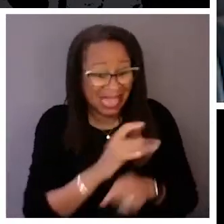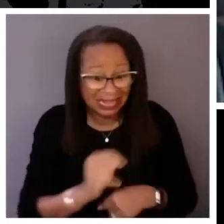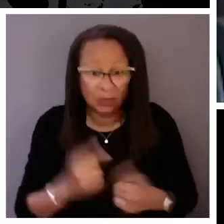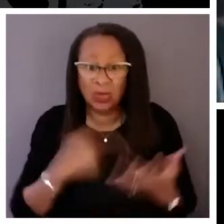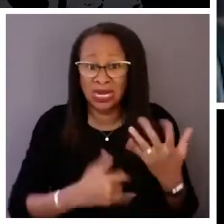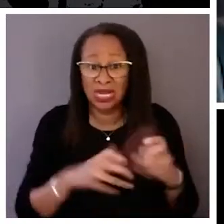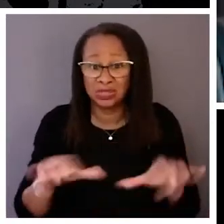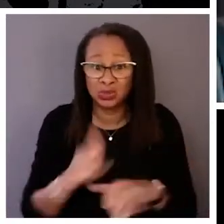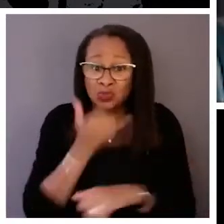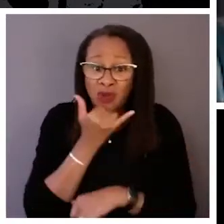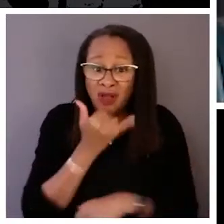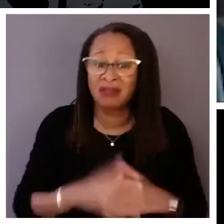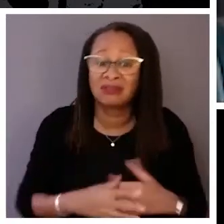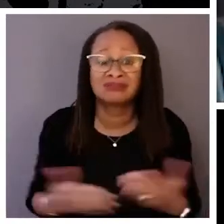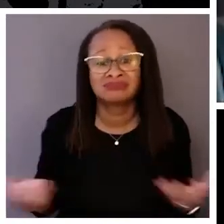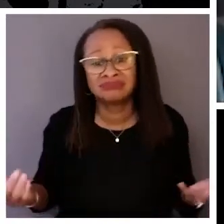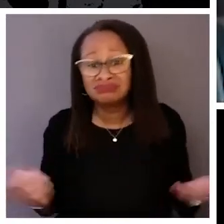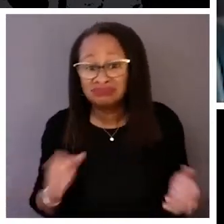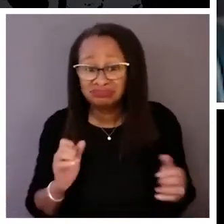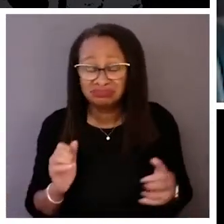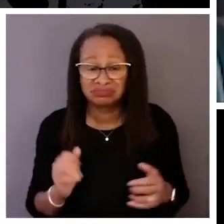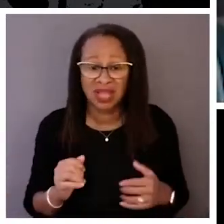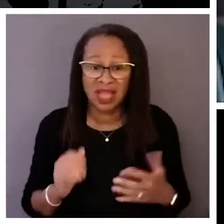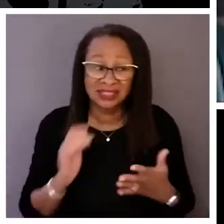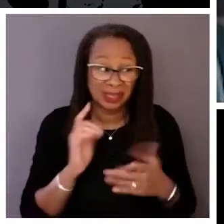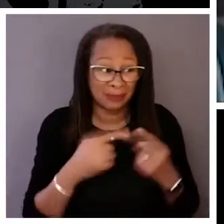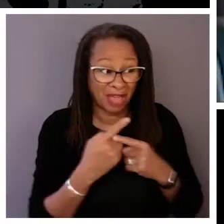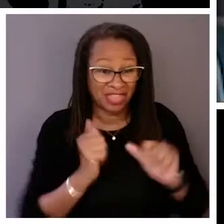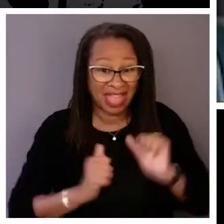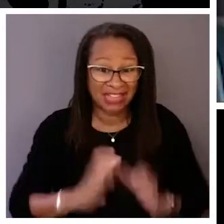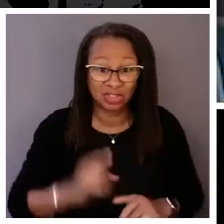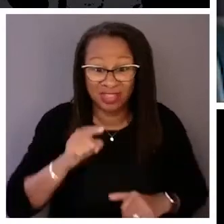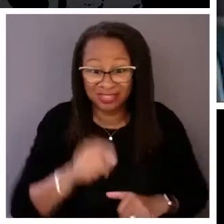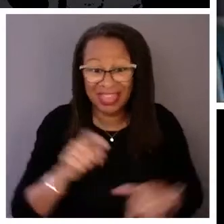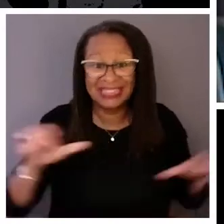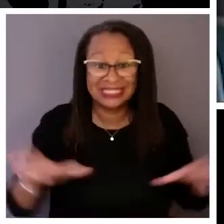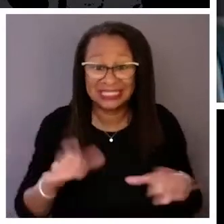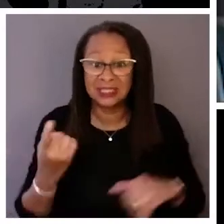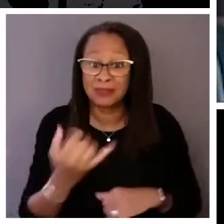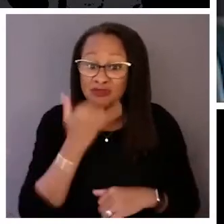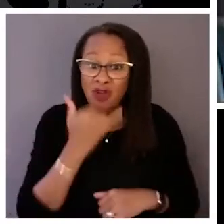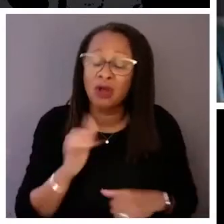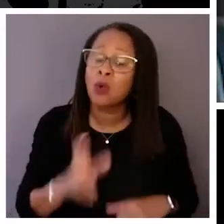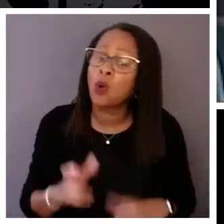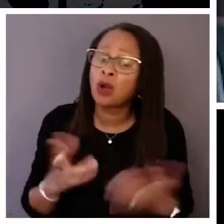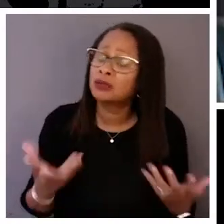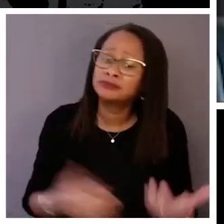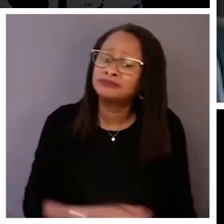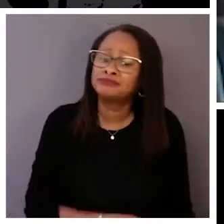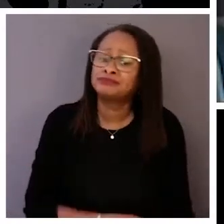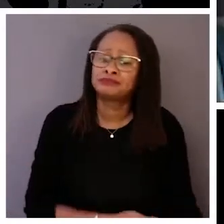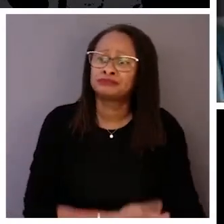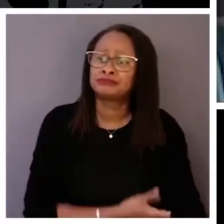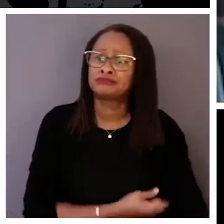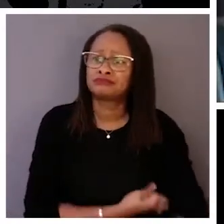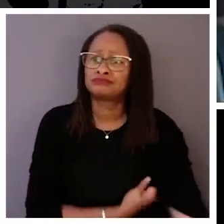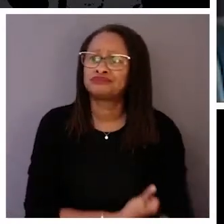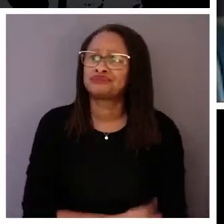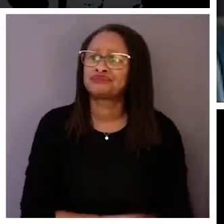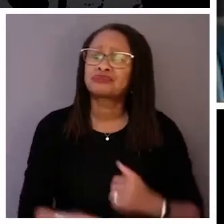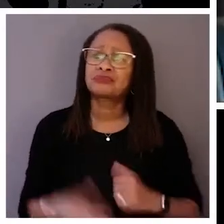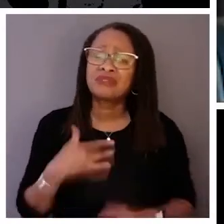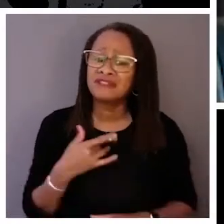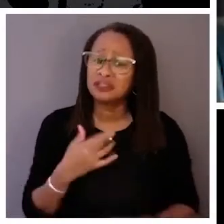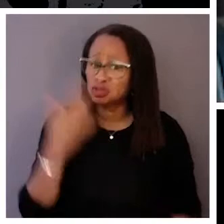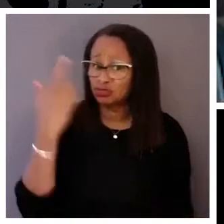get this part, you know, what did I do wrong? Is it all about the actor that they did something wrong? Or is there a reason